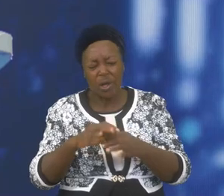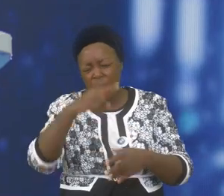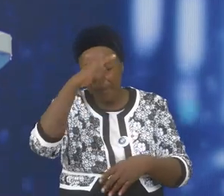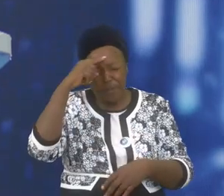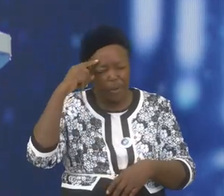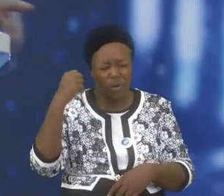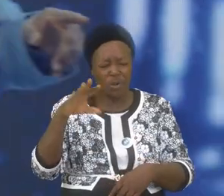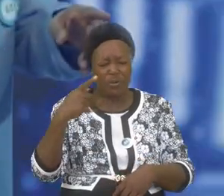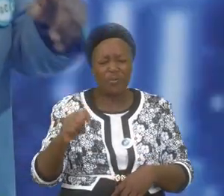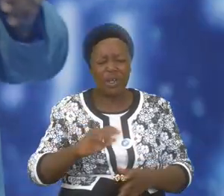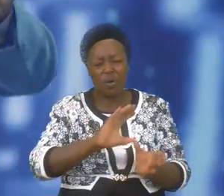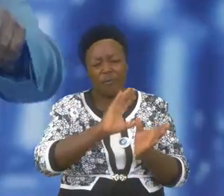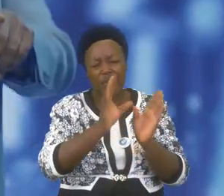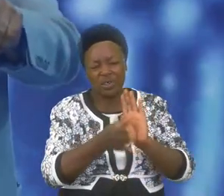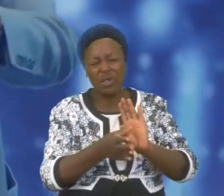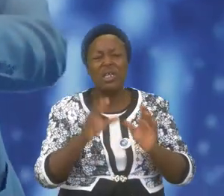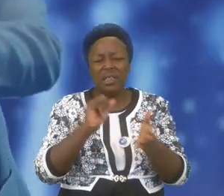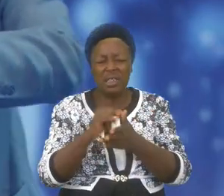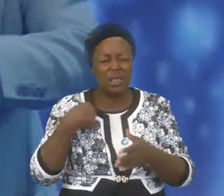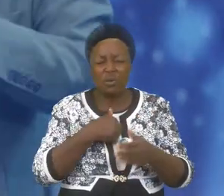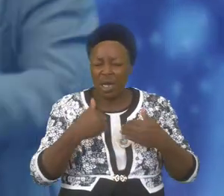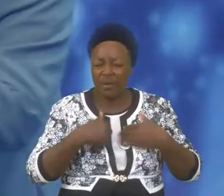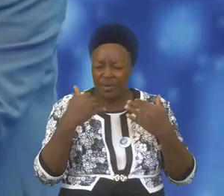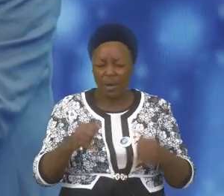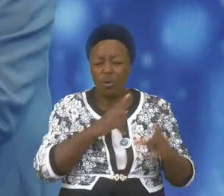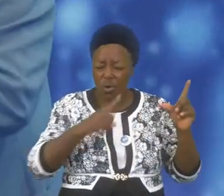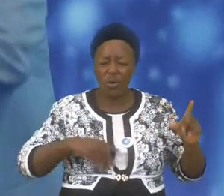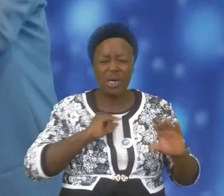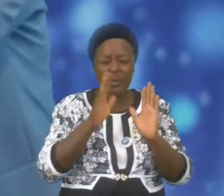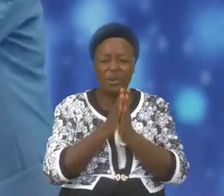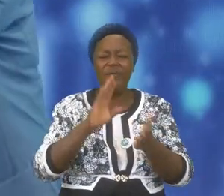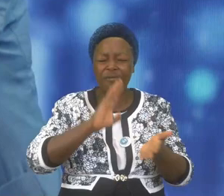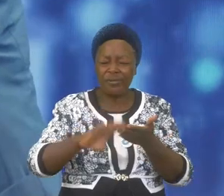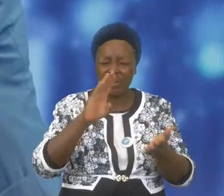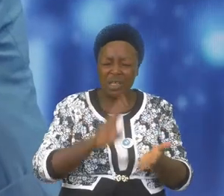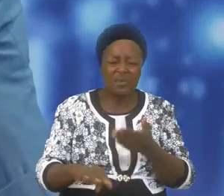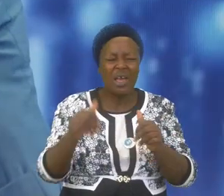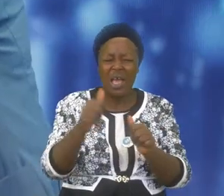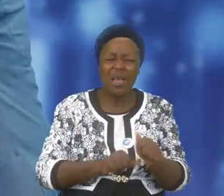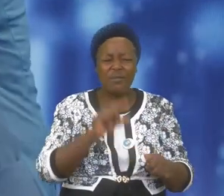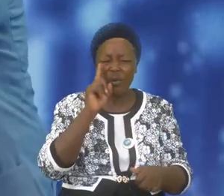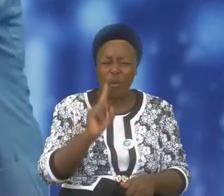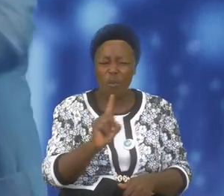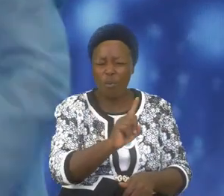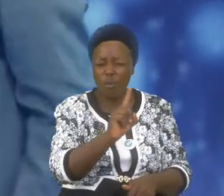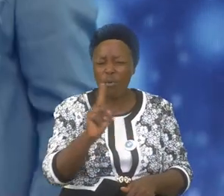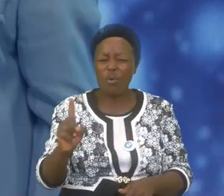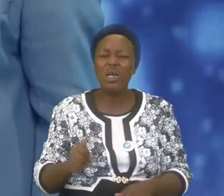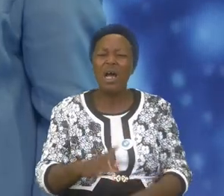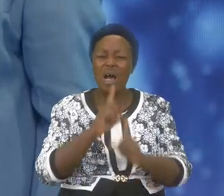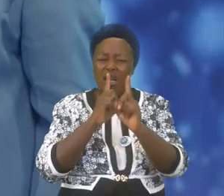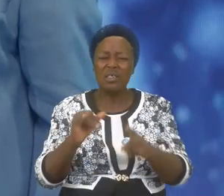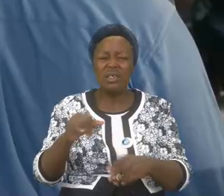pray, forgive everyone responding now. Forgive them their sins in